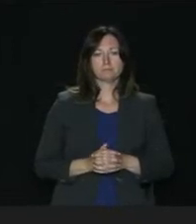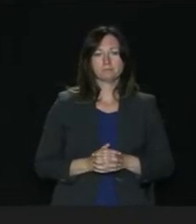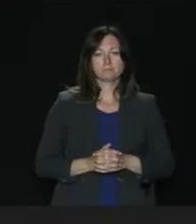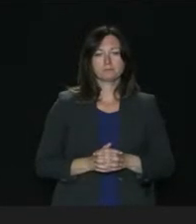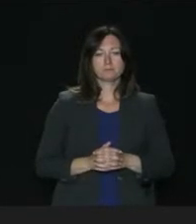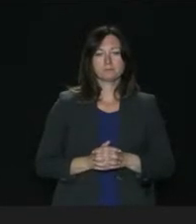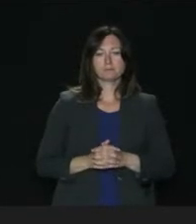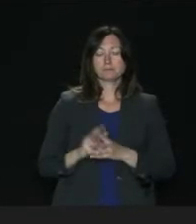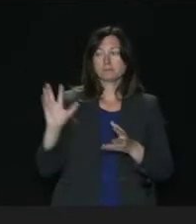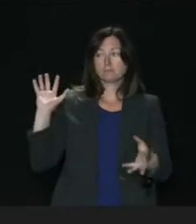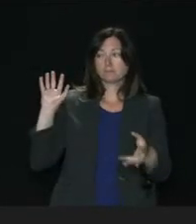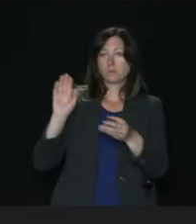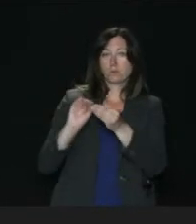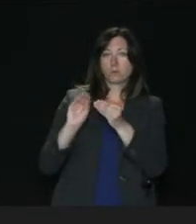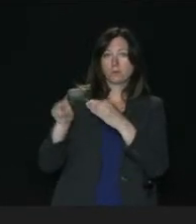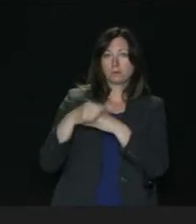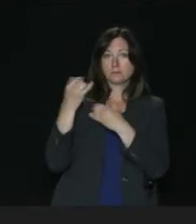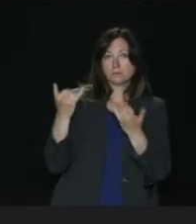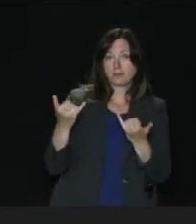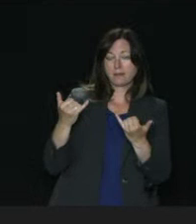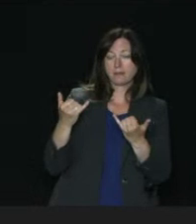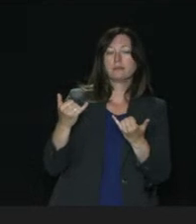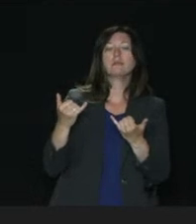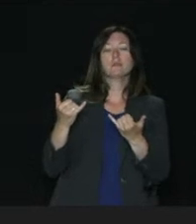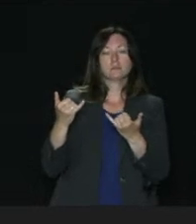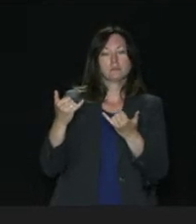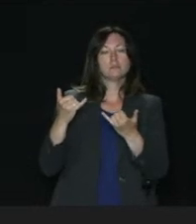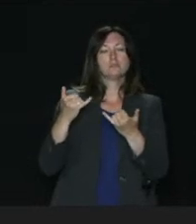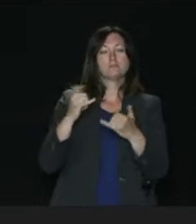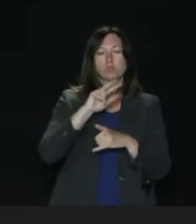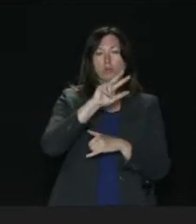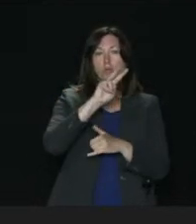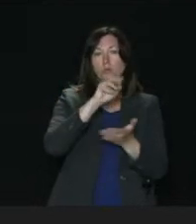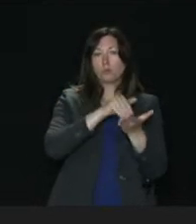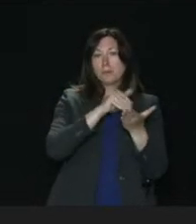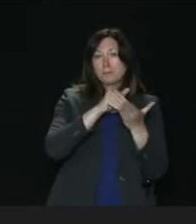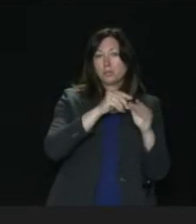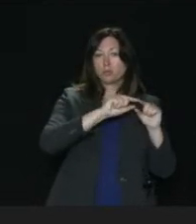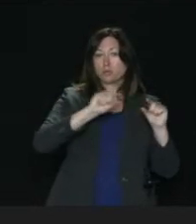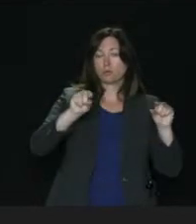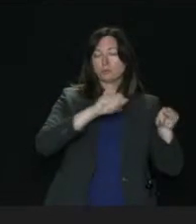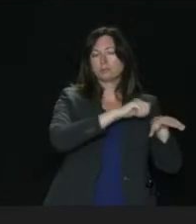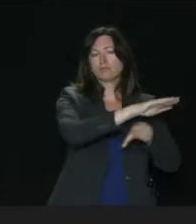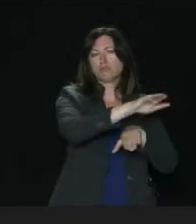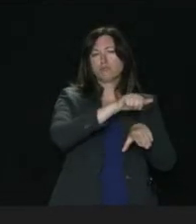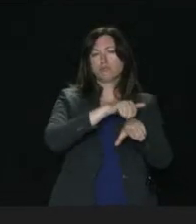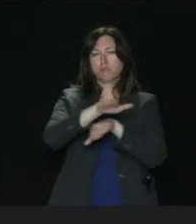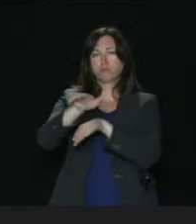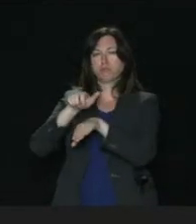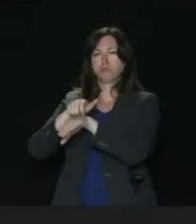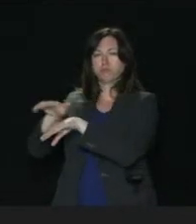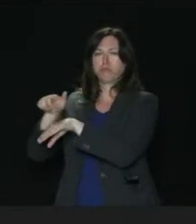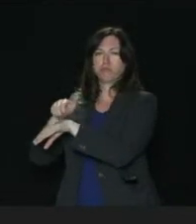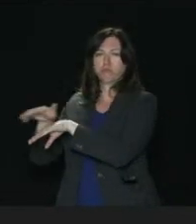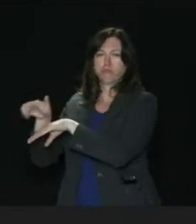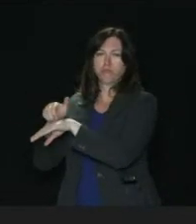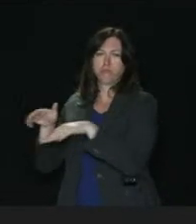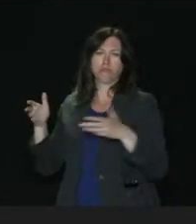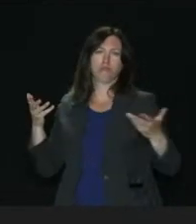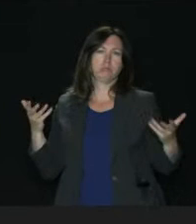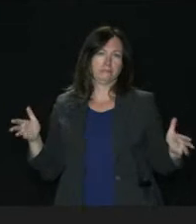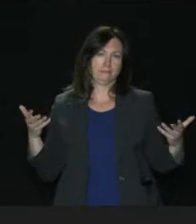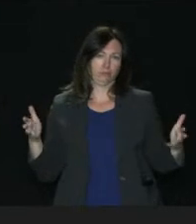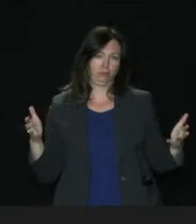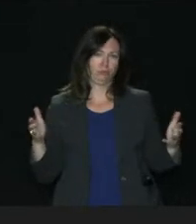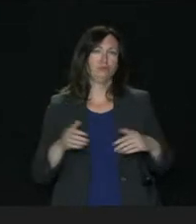To date, we have delivered close to 32 million doses of COVID-19 vaccines across